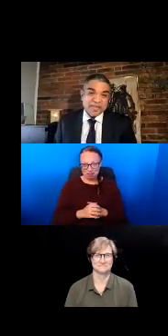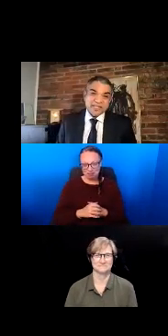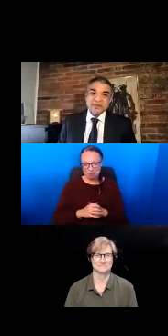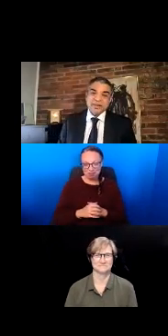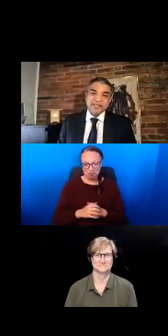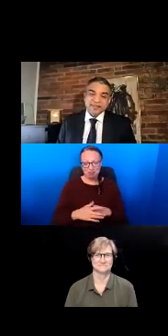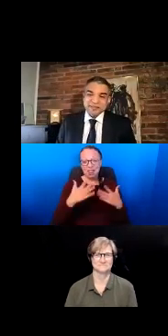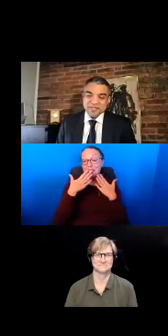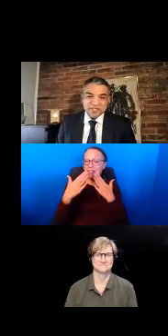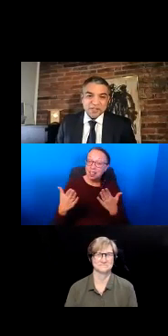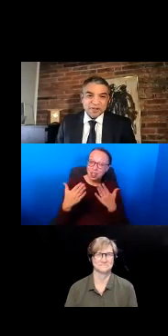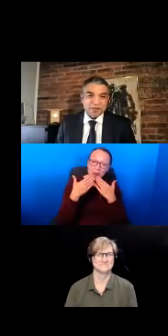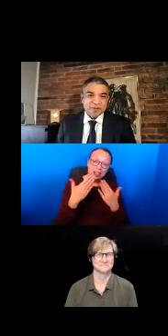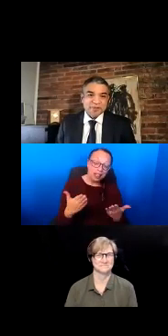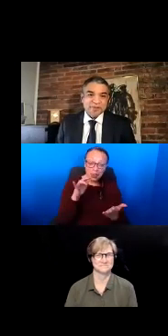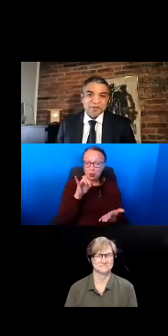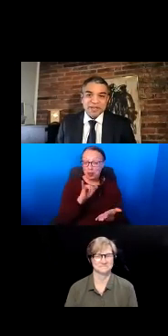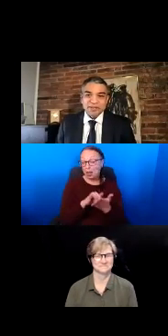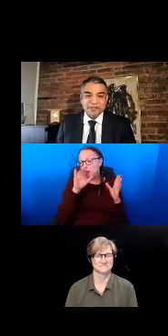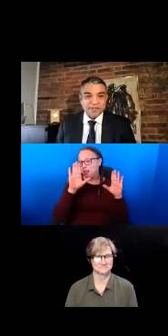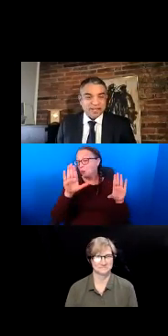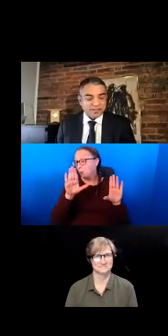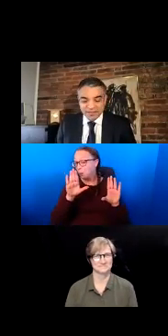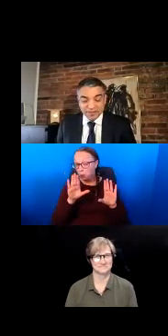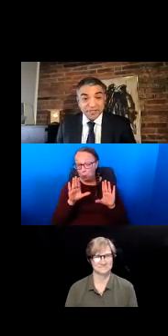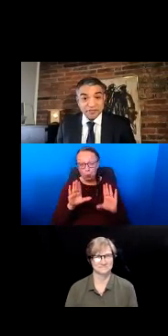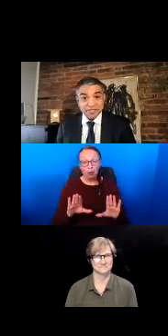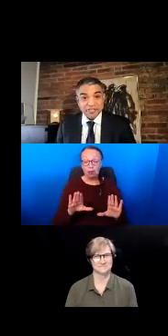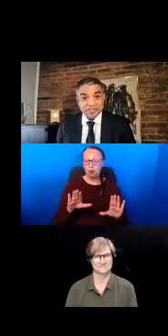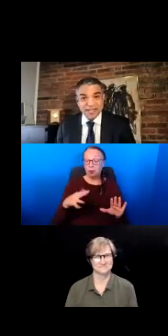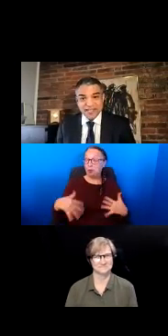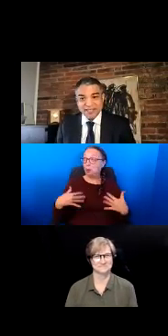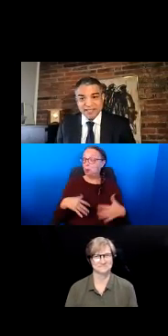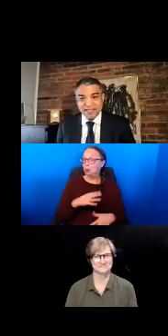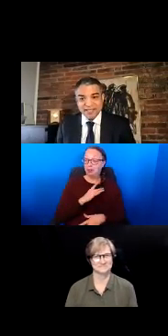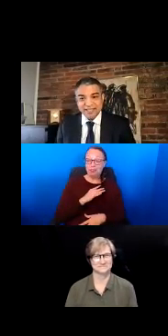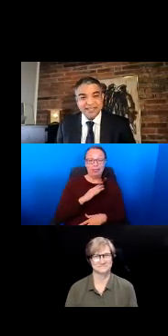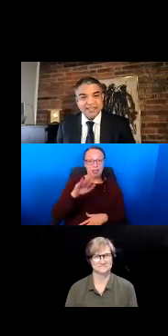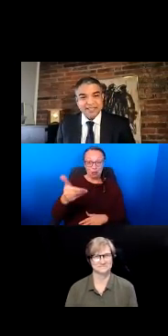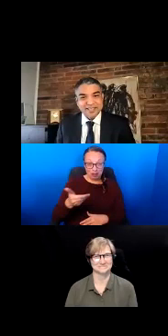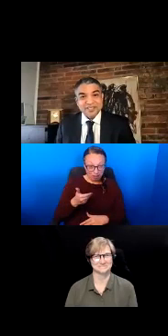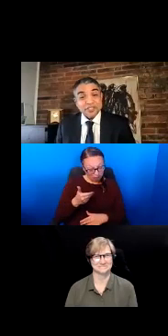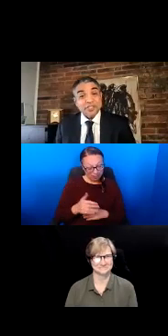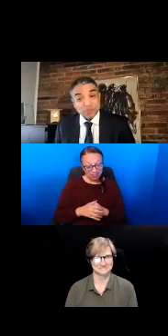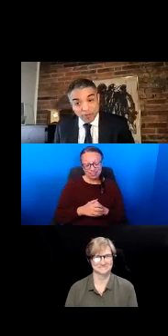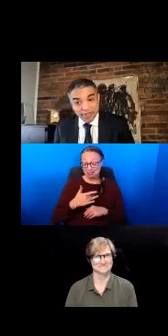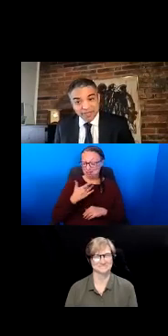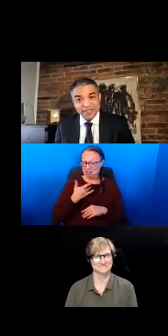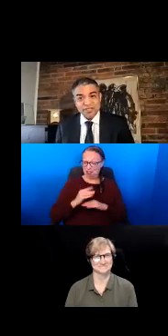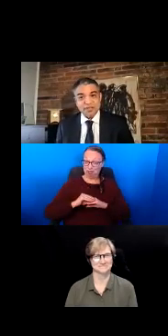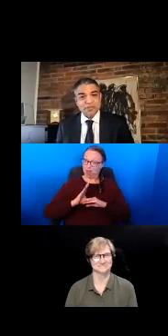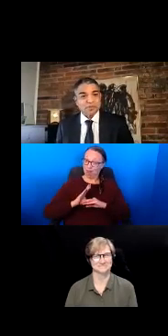Well, thank you. That was such a wonderful and flattering introduction, and it is such a